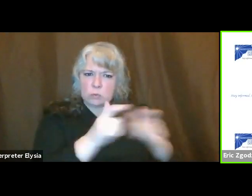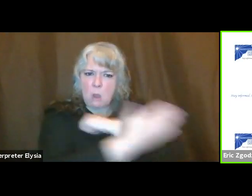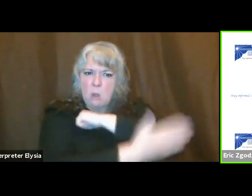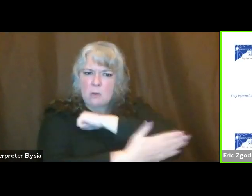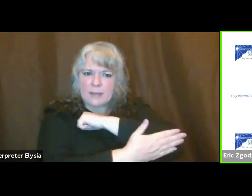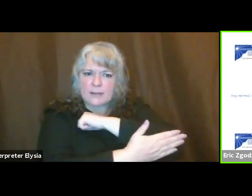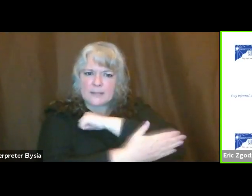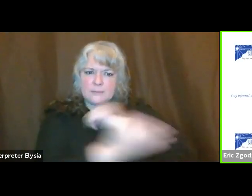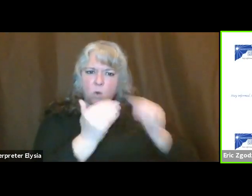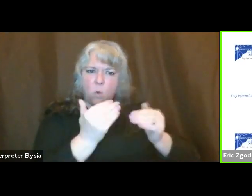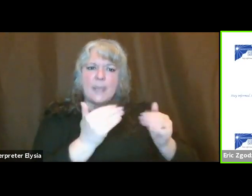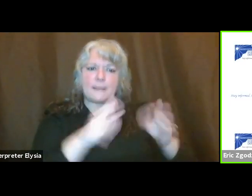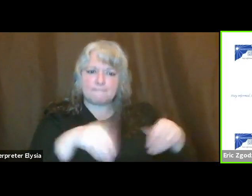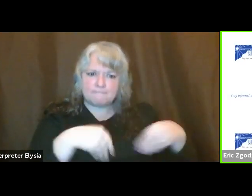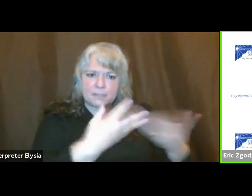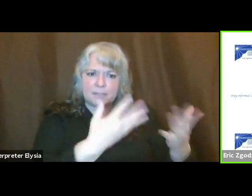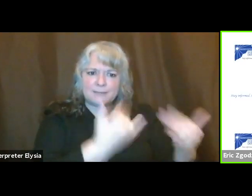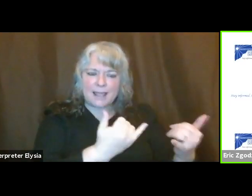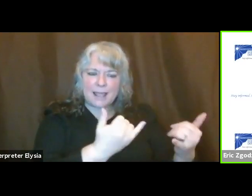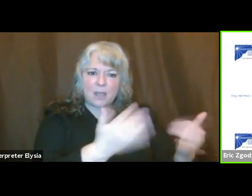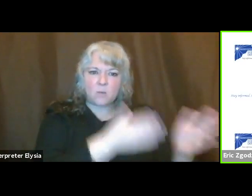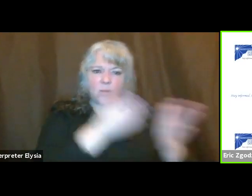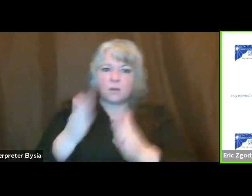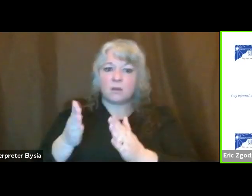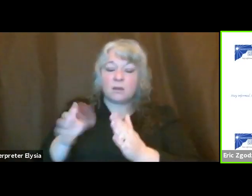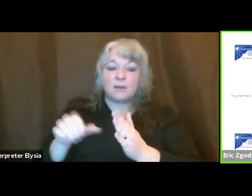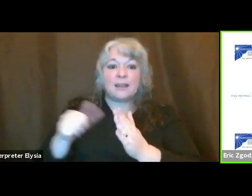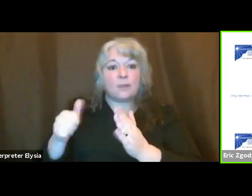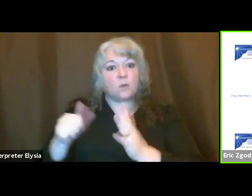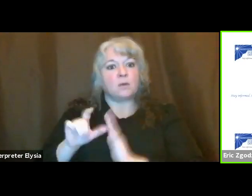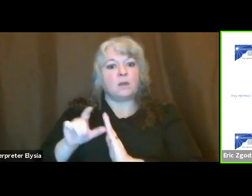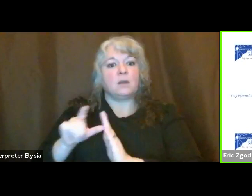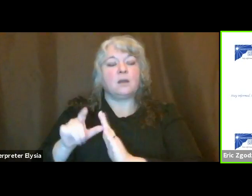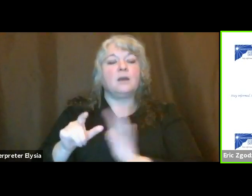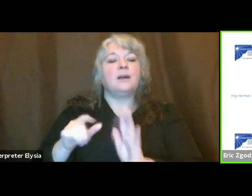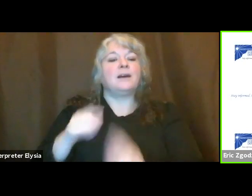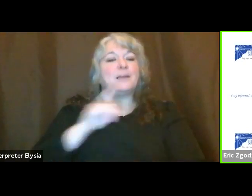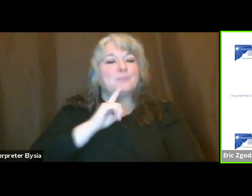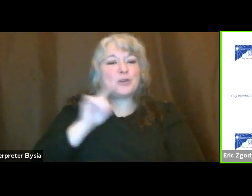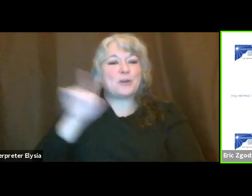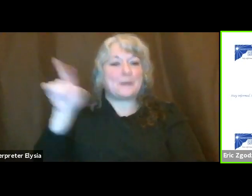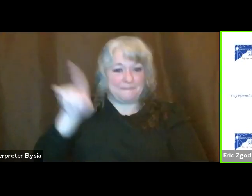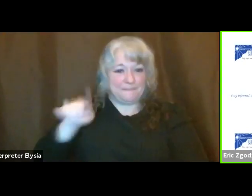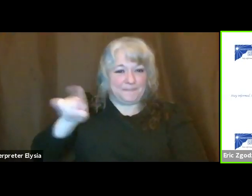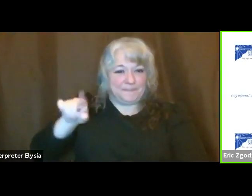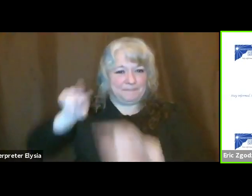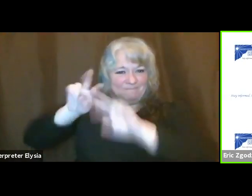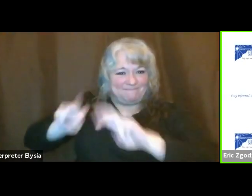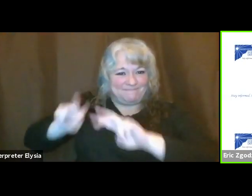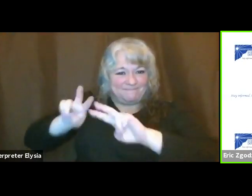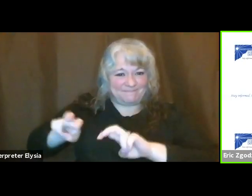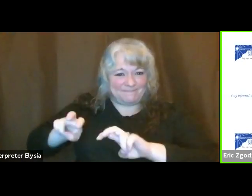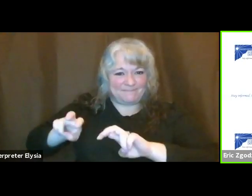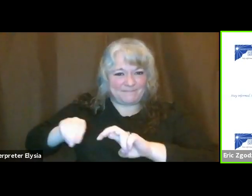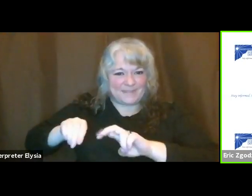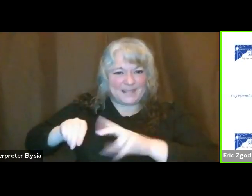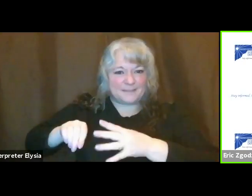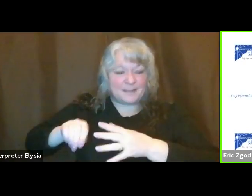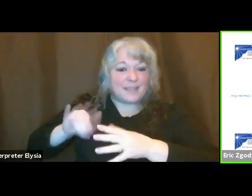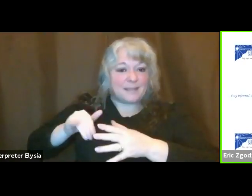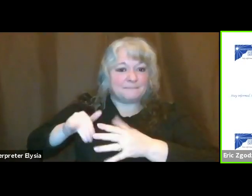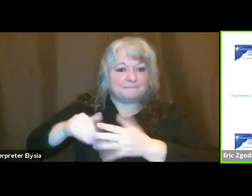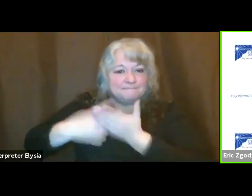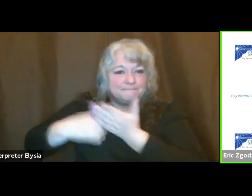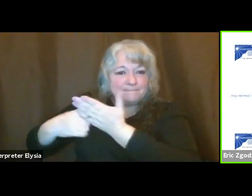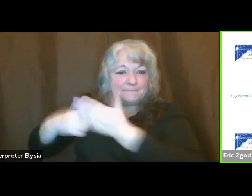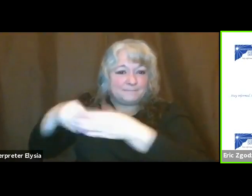more vaccines because I've already taken care of one county. So I would imagine those things are being taken care of and asked down in Columbus. All